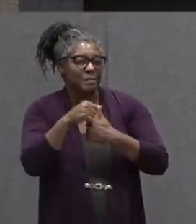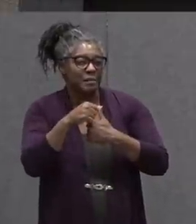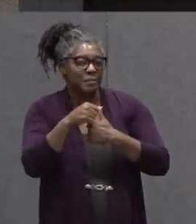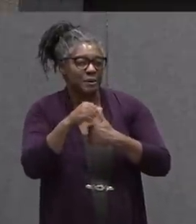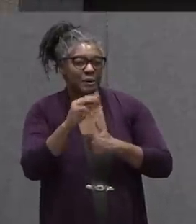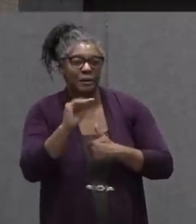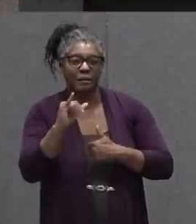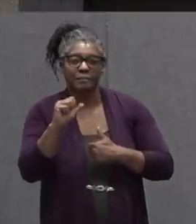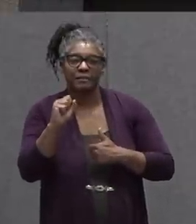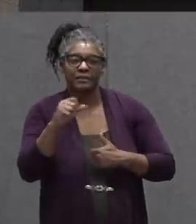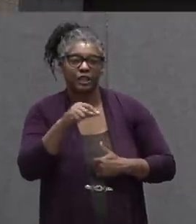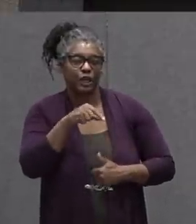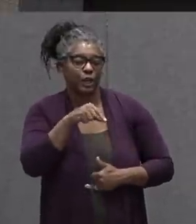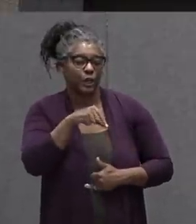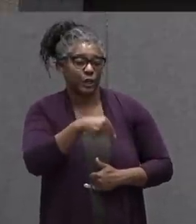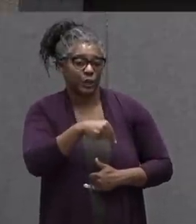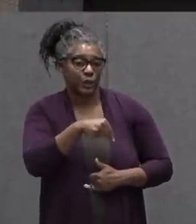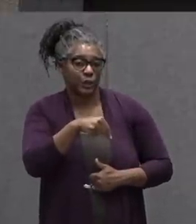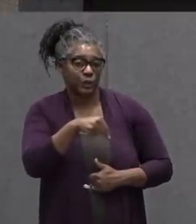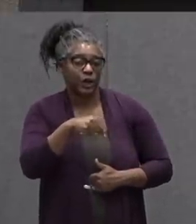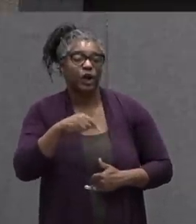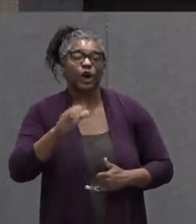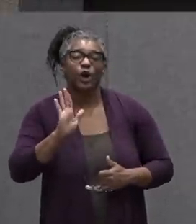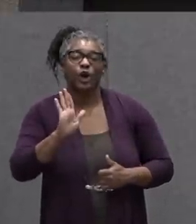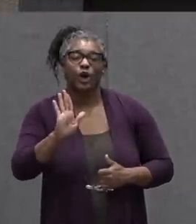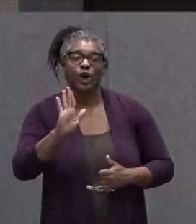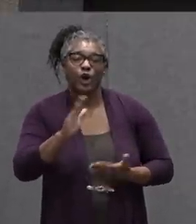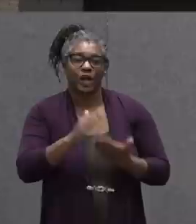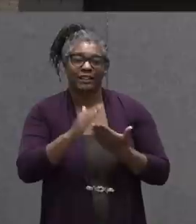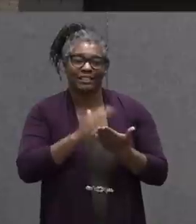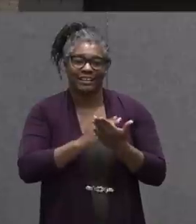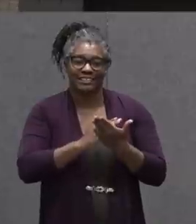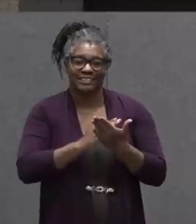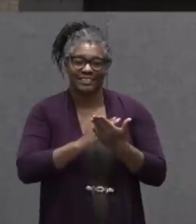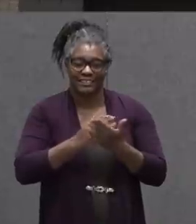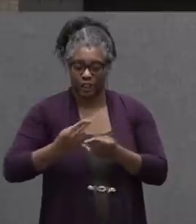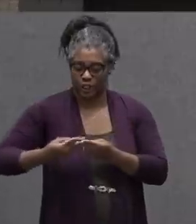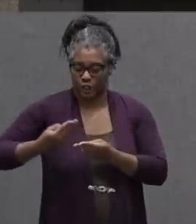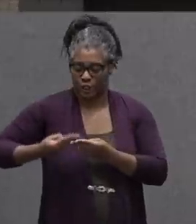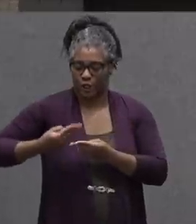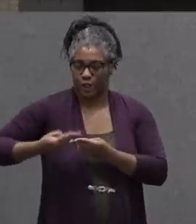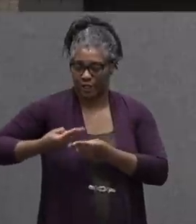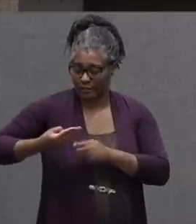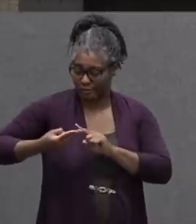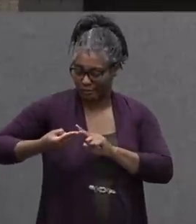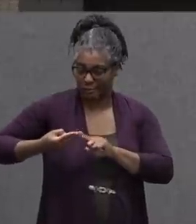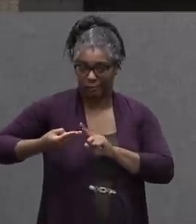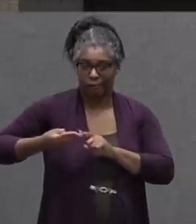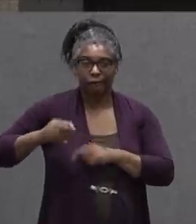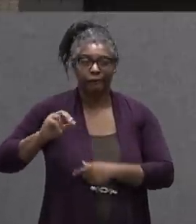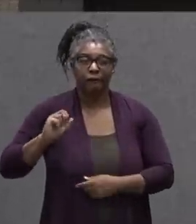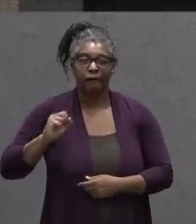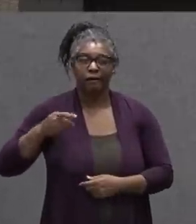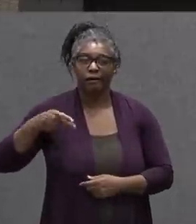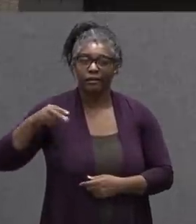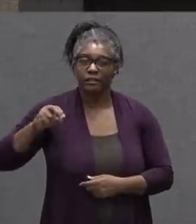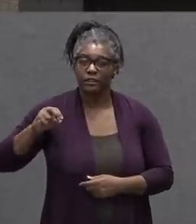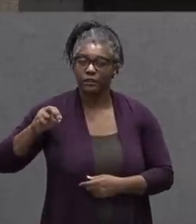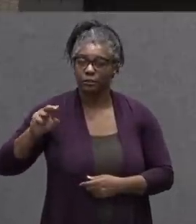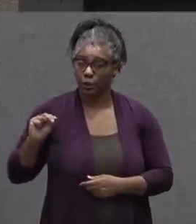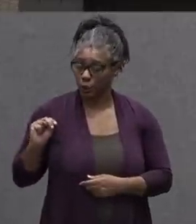spoons. Spoon has the beginning sound sp. So I can add that to my